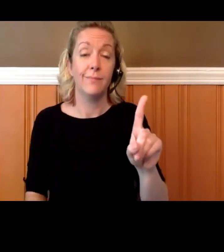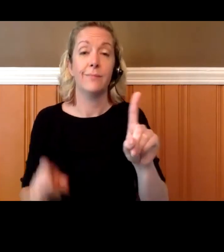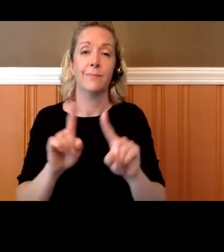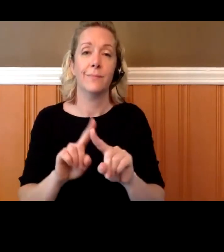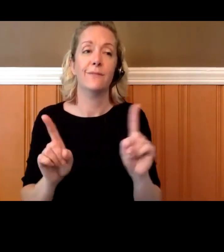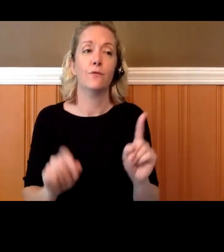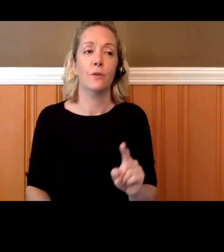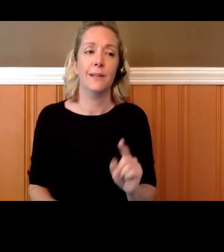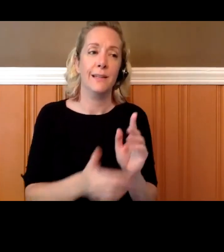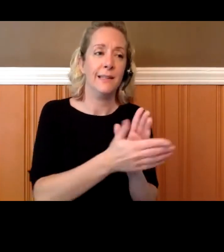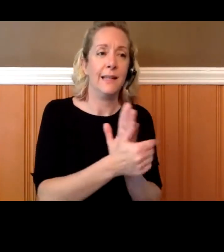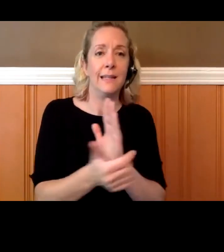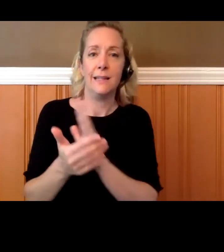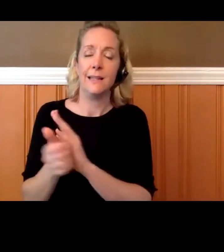start,